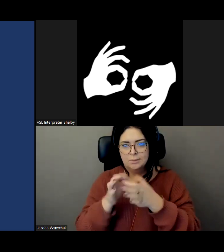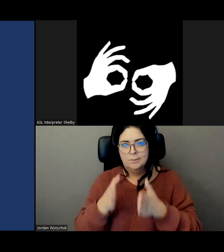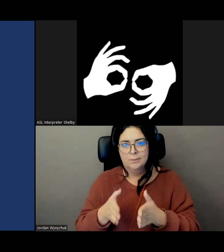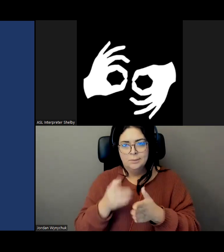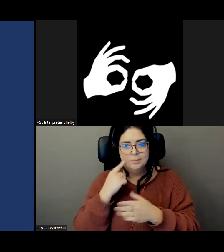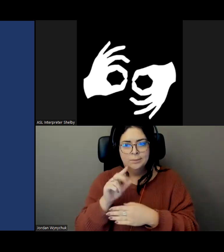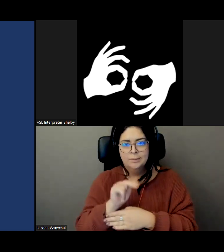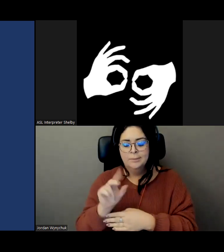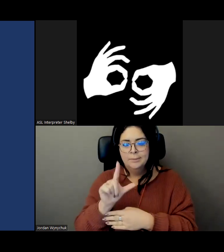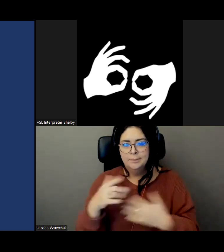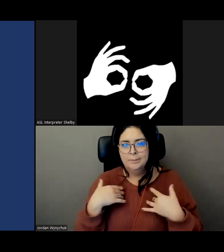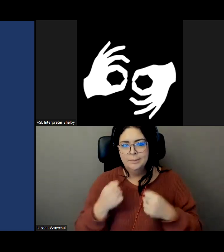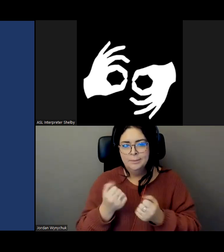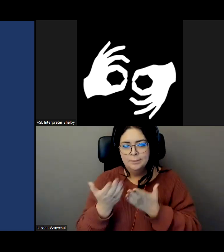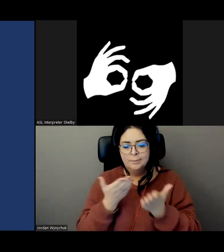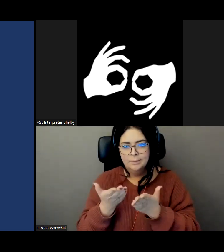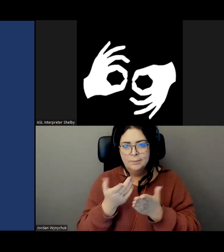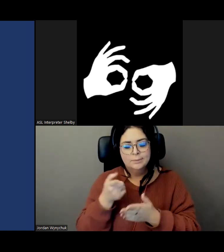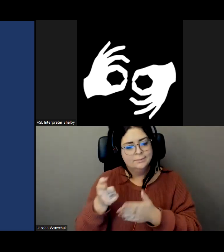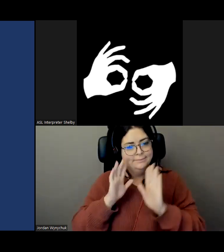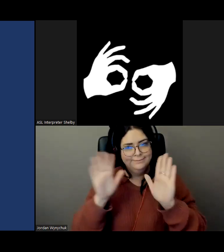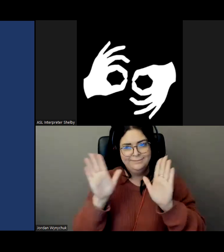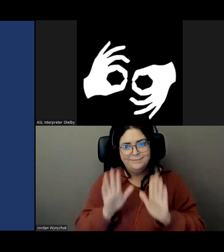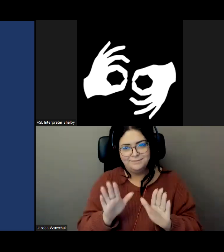NL Health Services. She's been amazing.